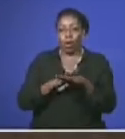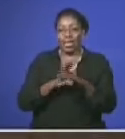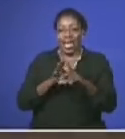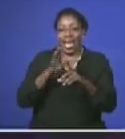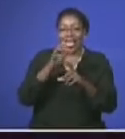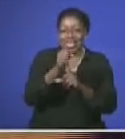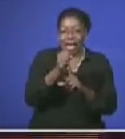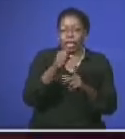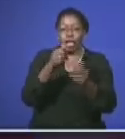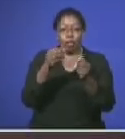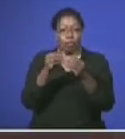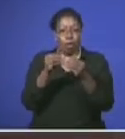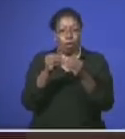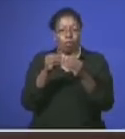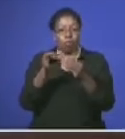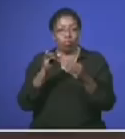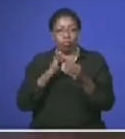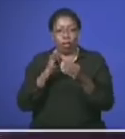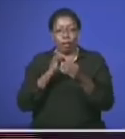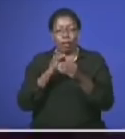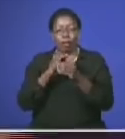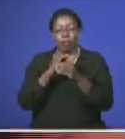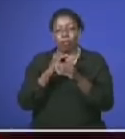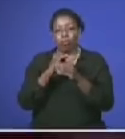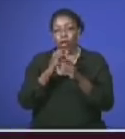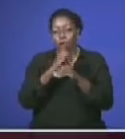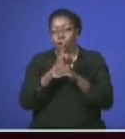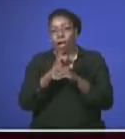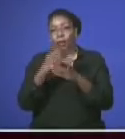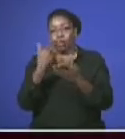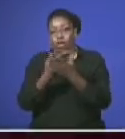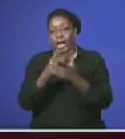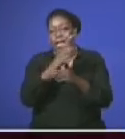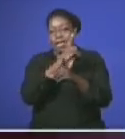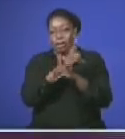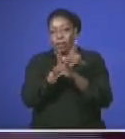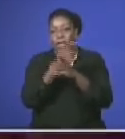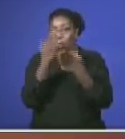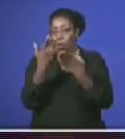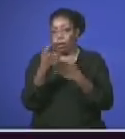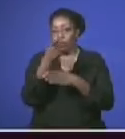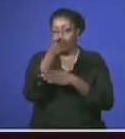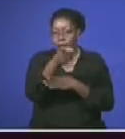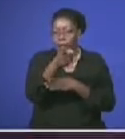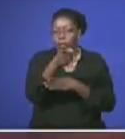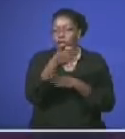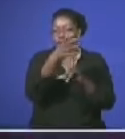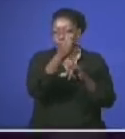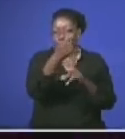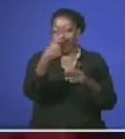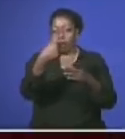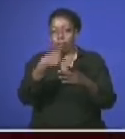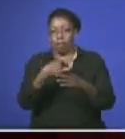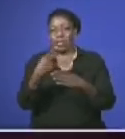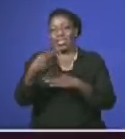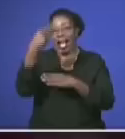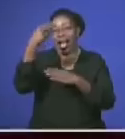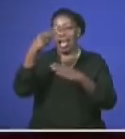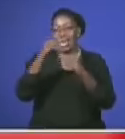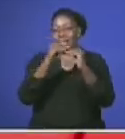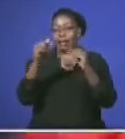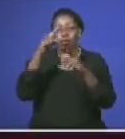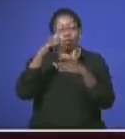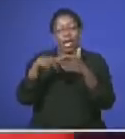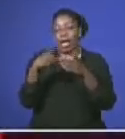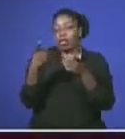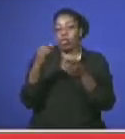more because I'm a counter fighter, so I'm good at defense and I wait for my opponent to tap. But at this high level, you can't be